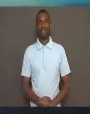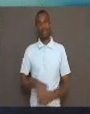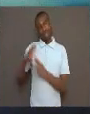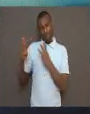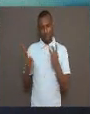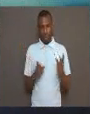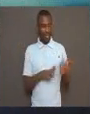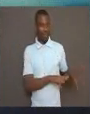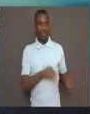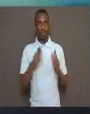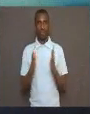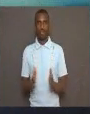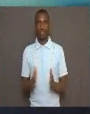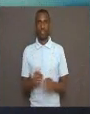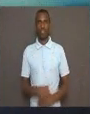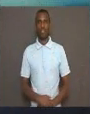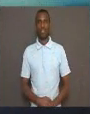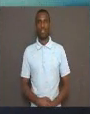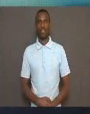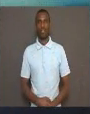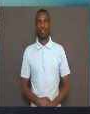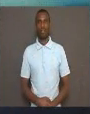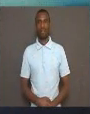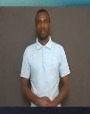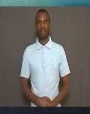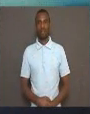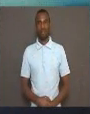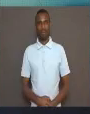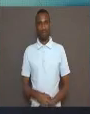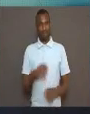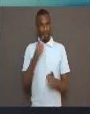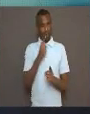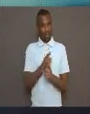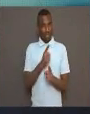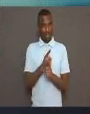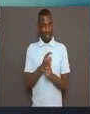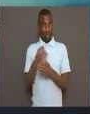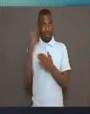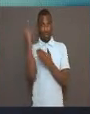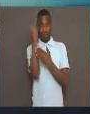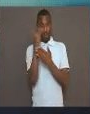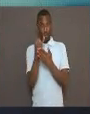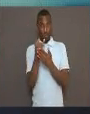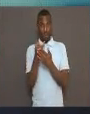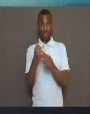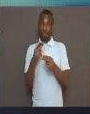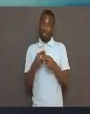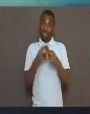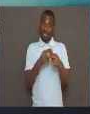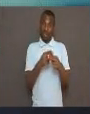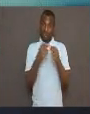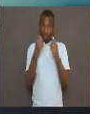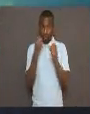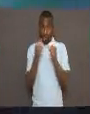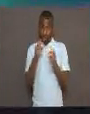Welcome back, students. Did you manage to draw and label your graphs in time?